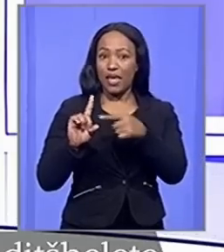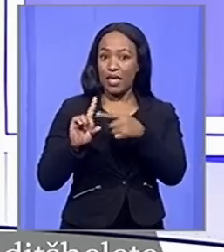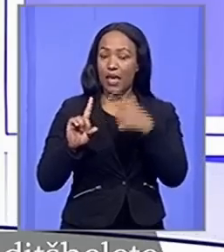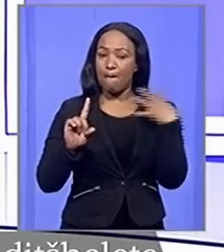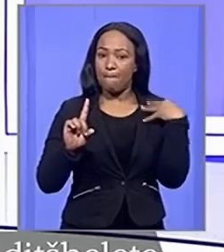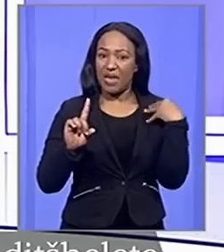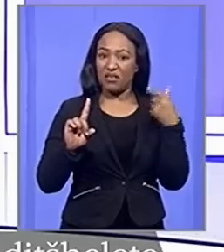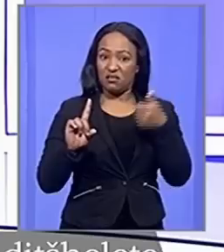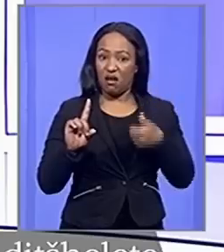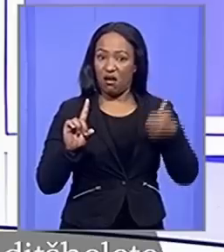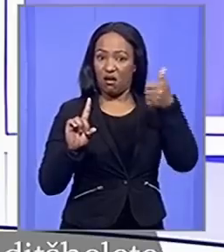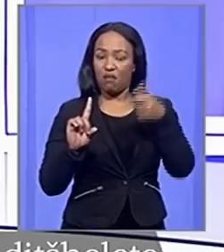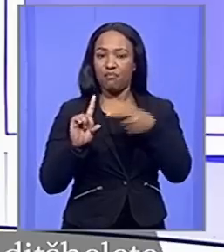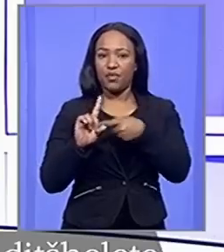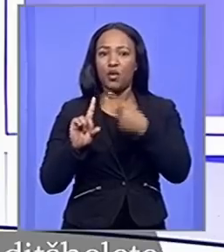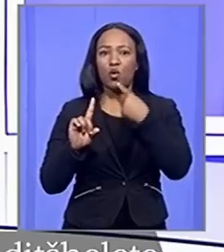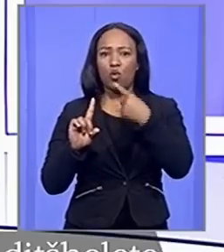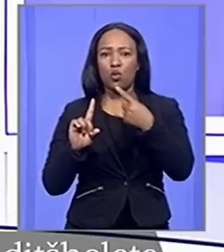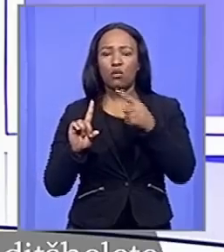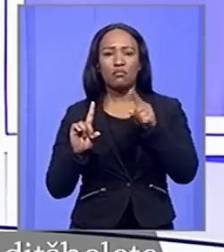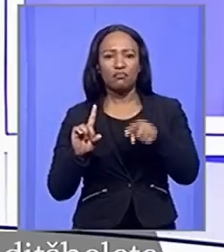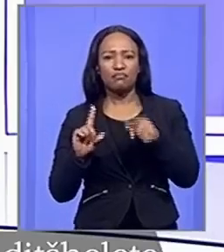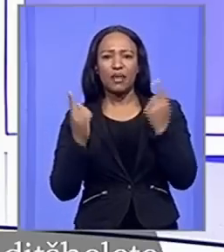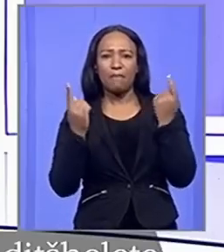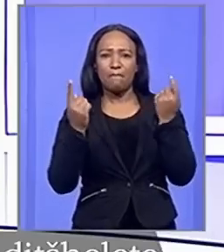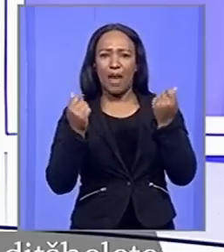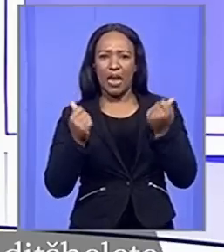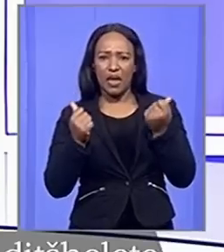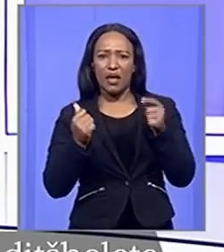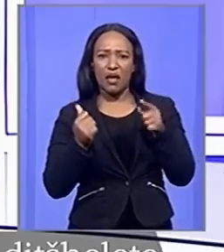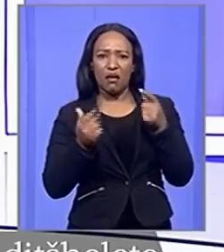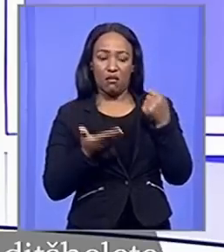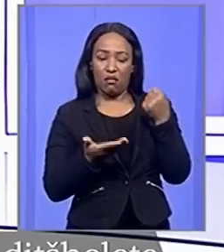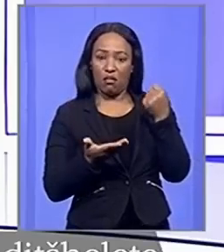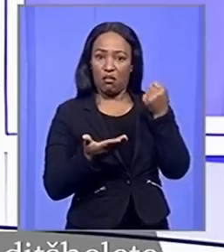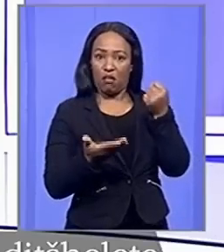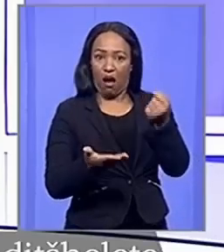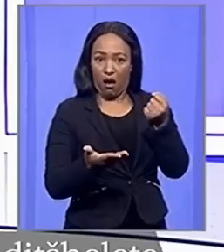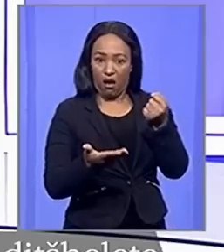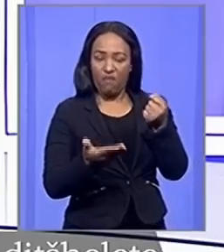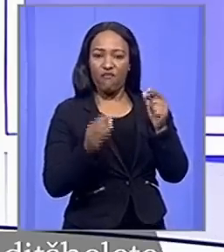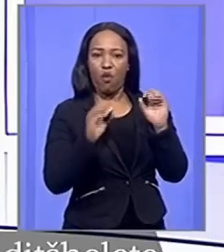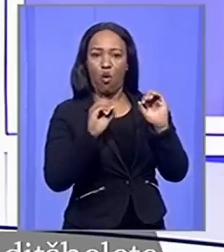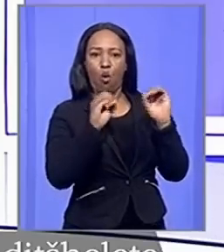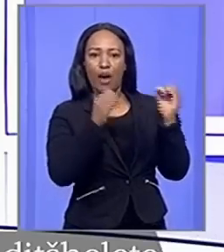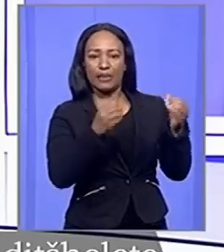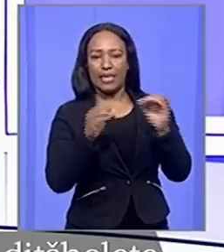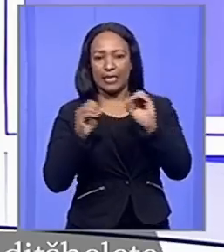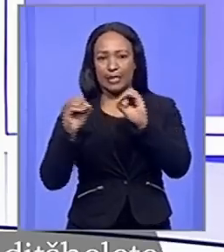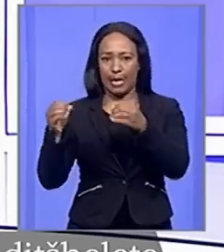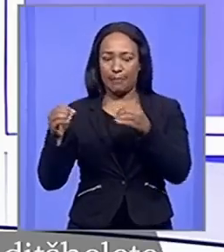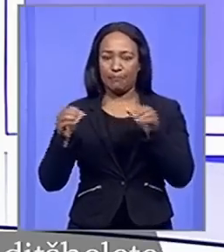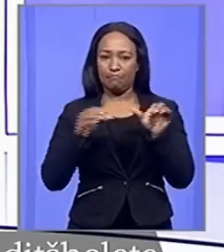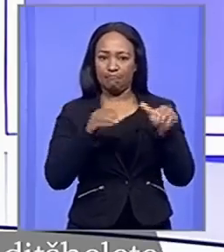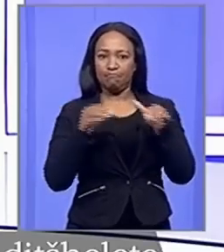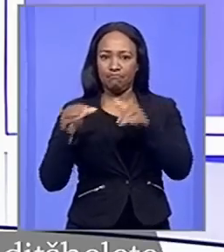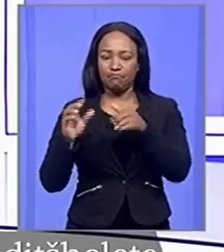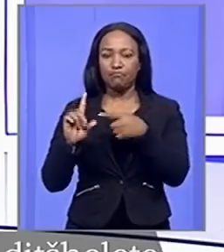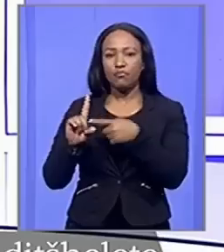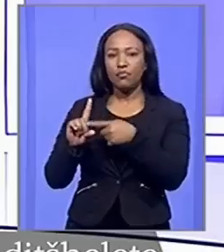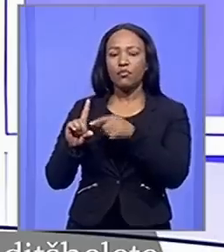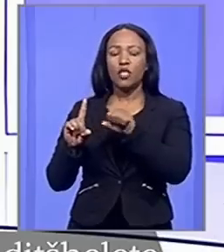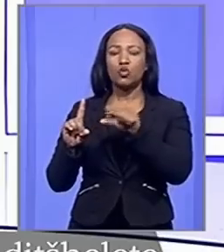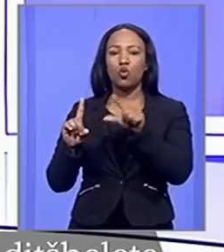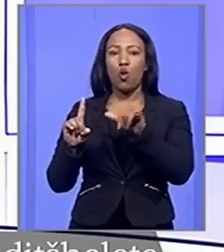kgwebo a swanela ke go netefatša gore a tliša mašeleng ka makaleng ao. Malatsi o ya bolela ge a bjala ditekanyetšo tša gagwe